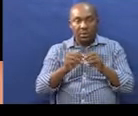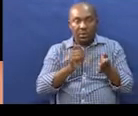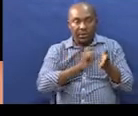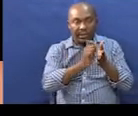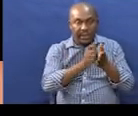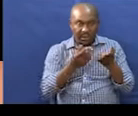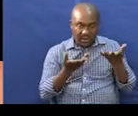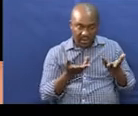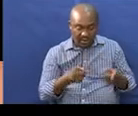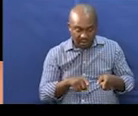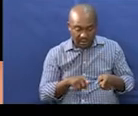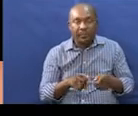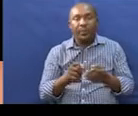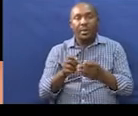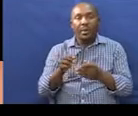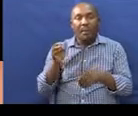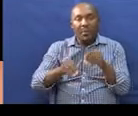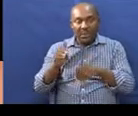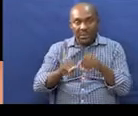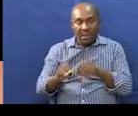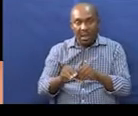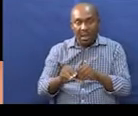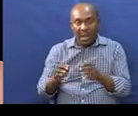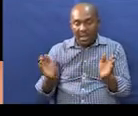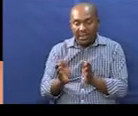the blue color